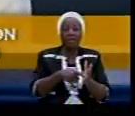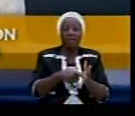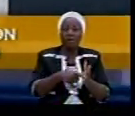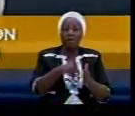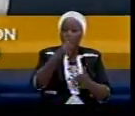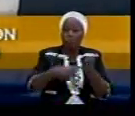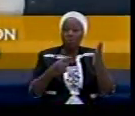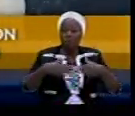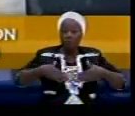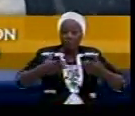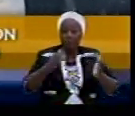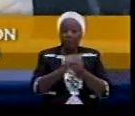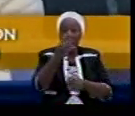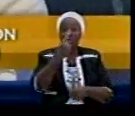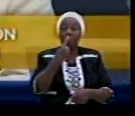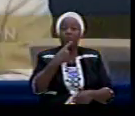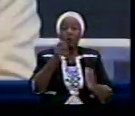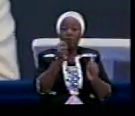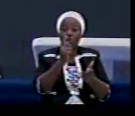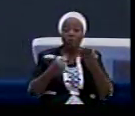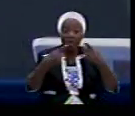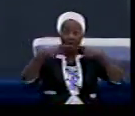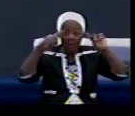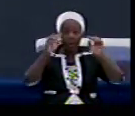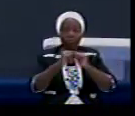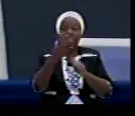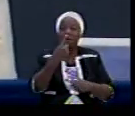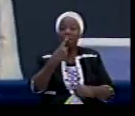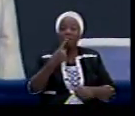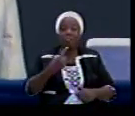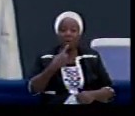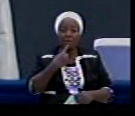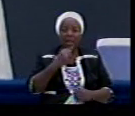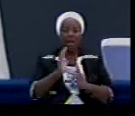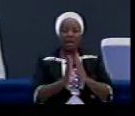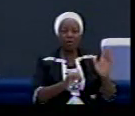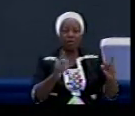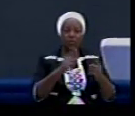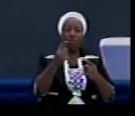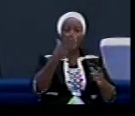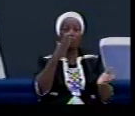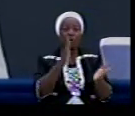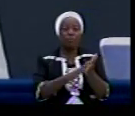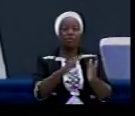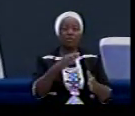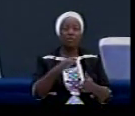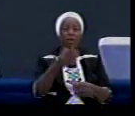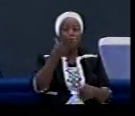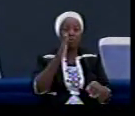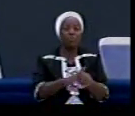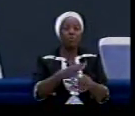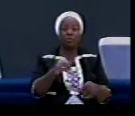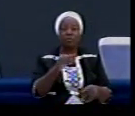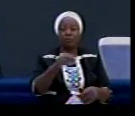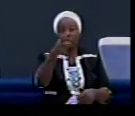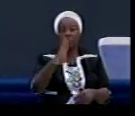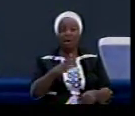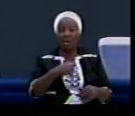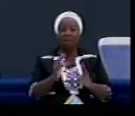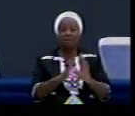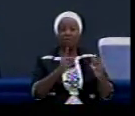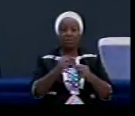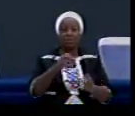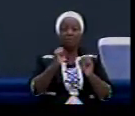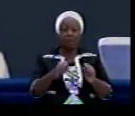confess with your mouth, what you declare with your mouth, according to the promise of God, according to the power of